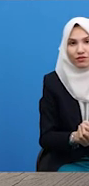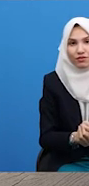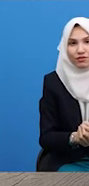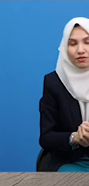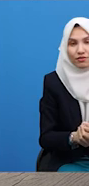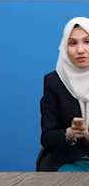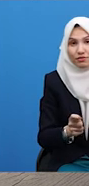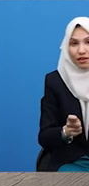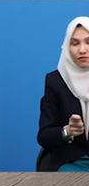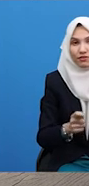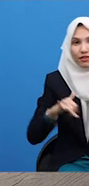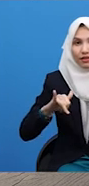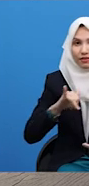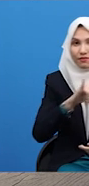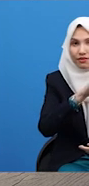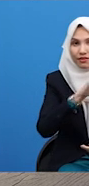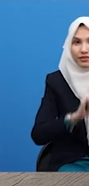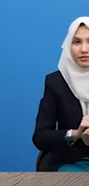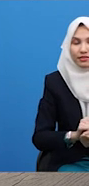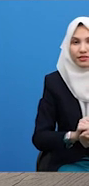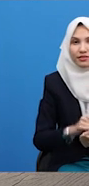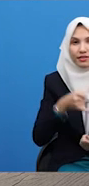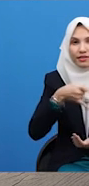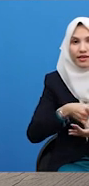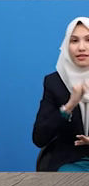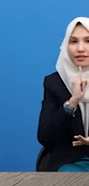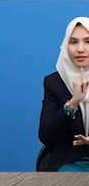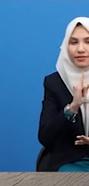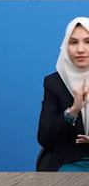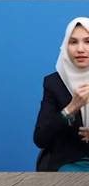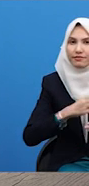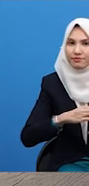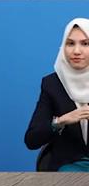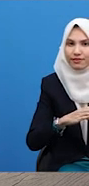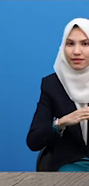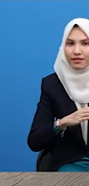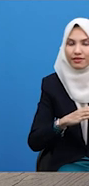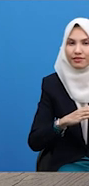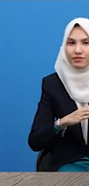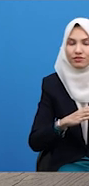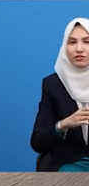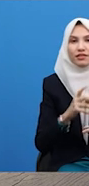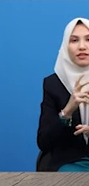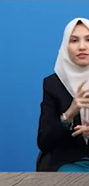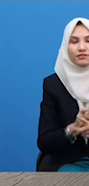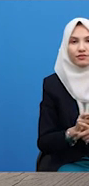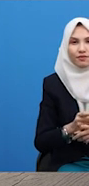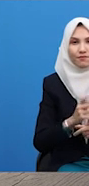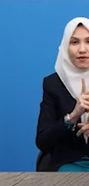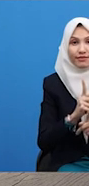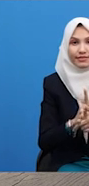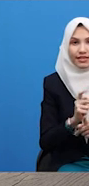is faster and it surely saves our time. But it is expensive to fly.